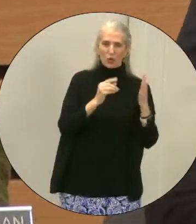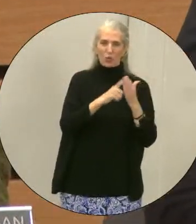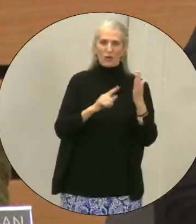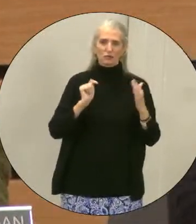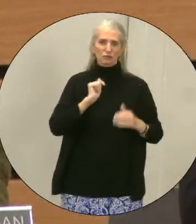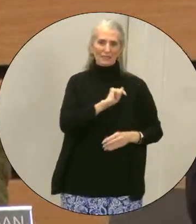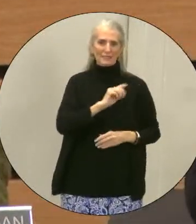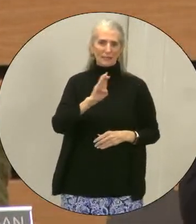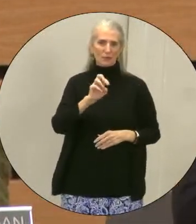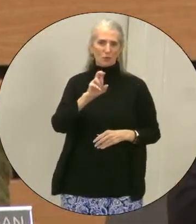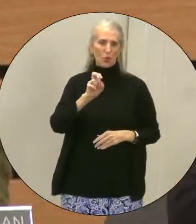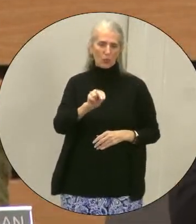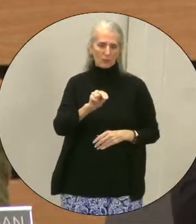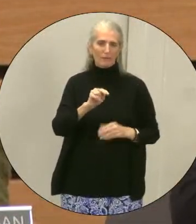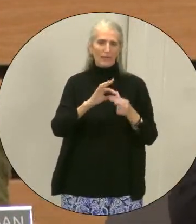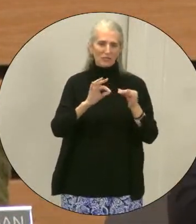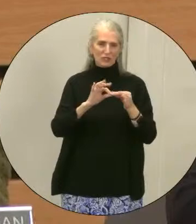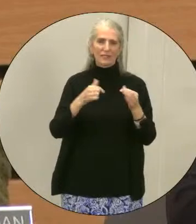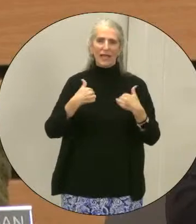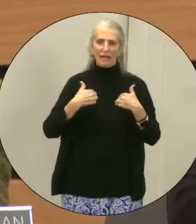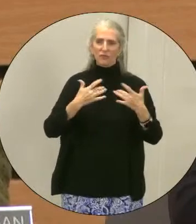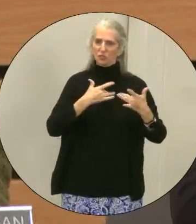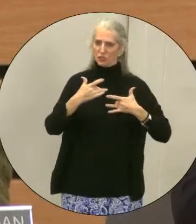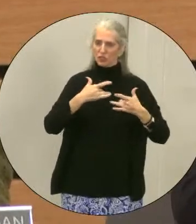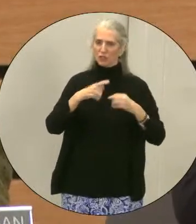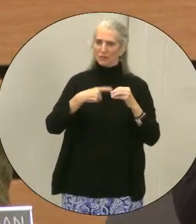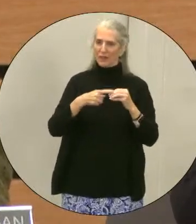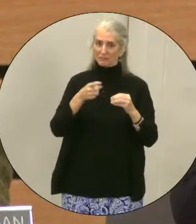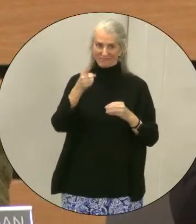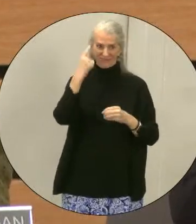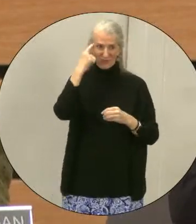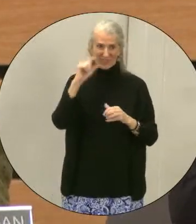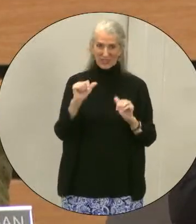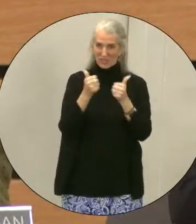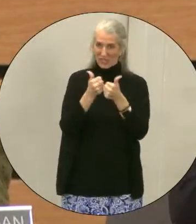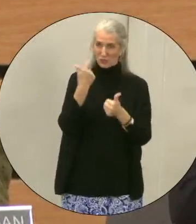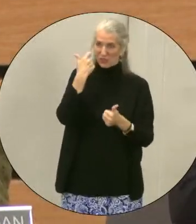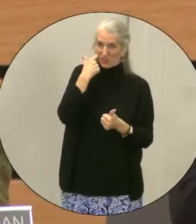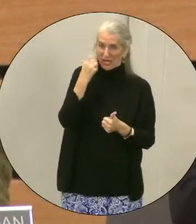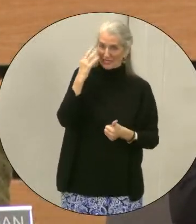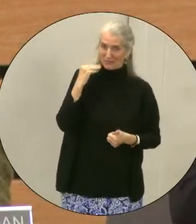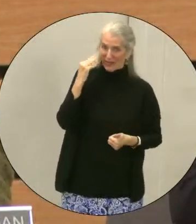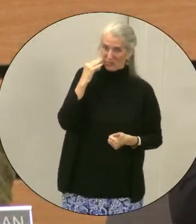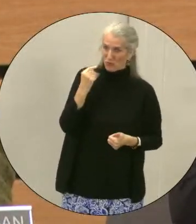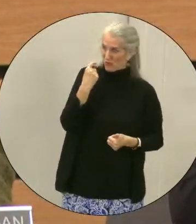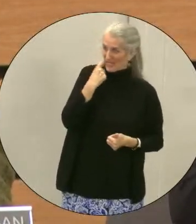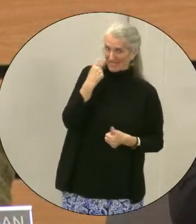real concerns about. You think the challenges we just went through this year,